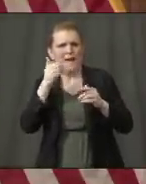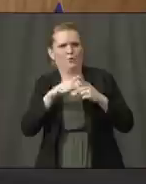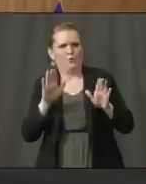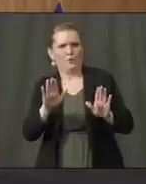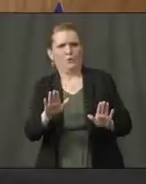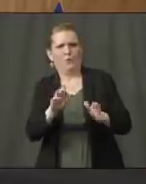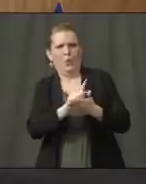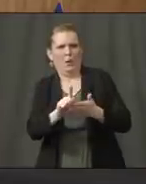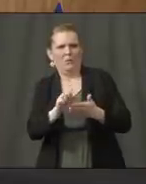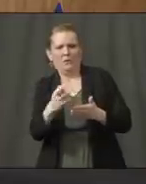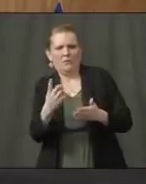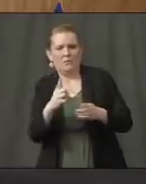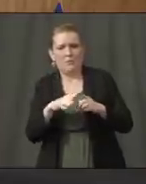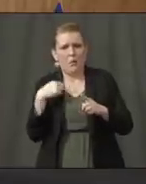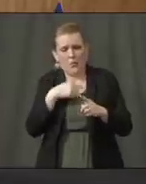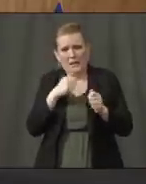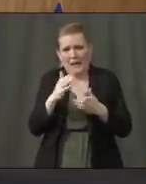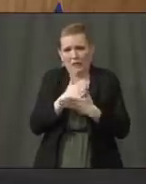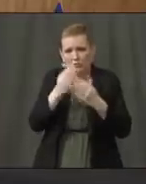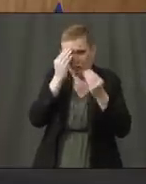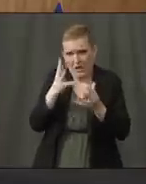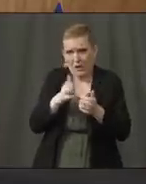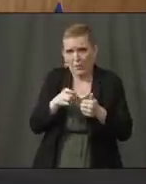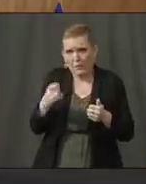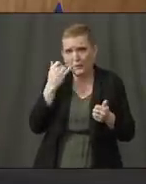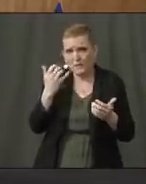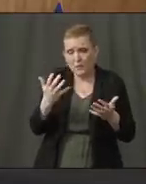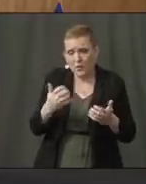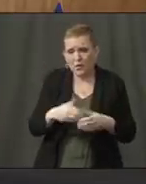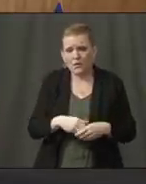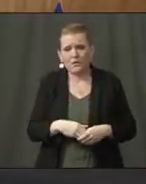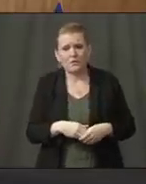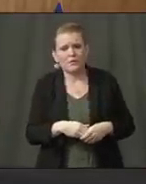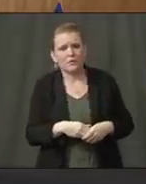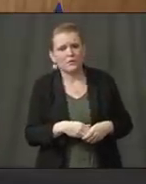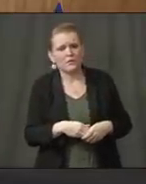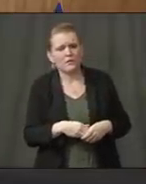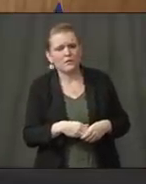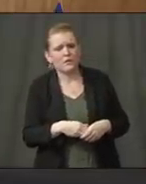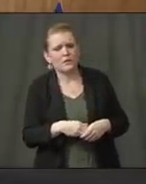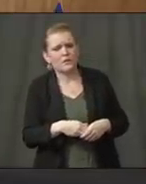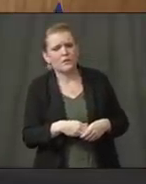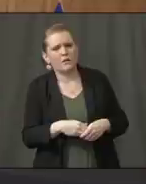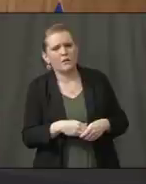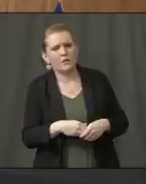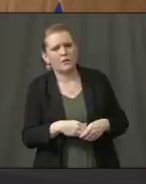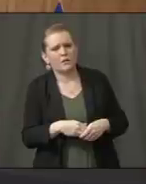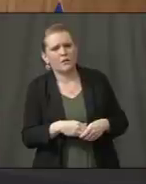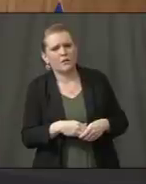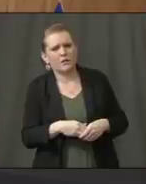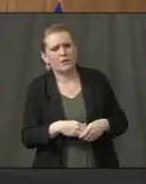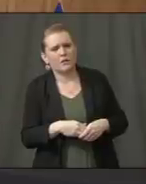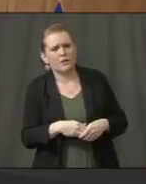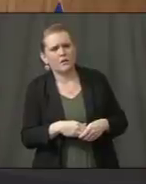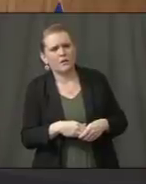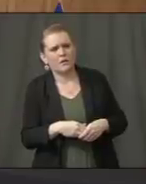And what about I thought there was going to start to be reporting on the number of positive tests,